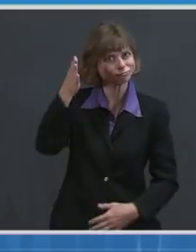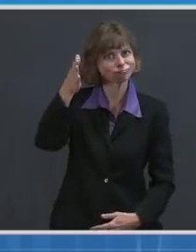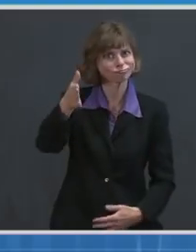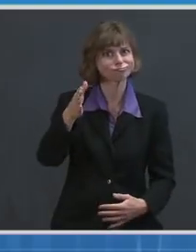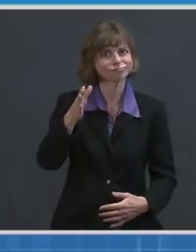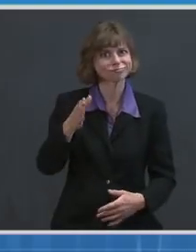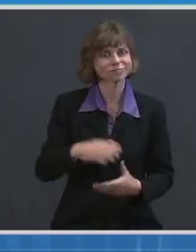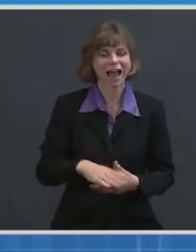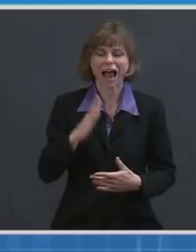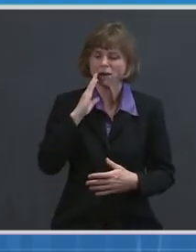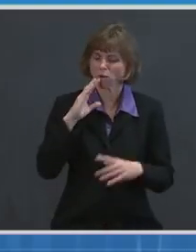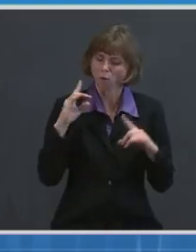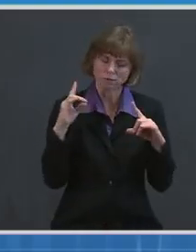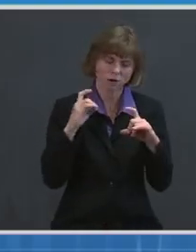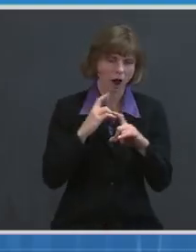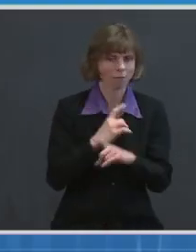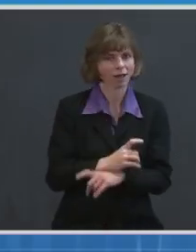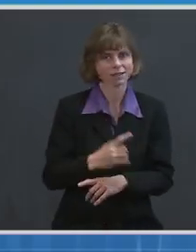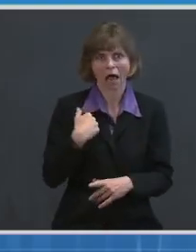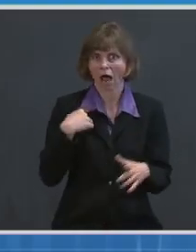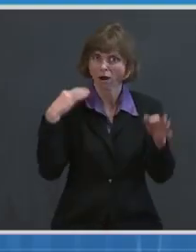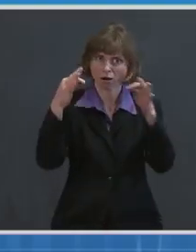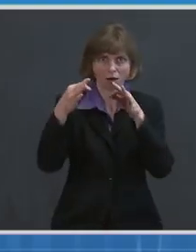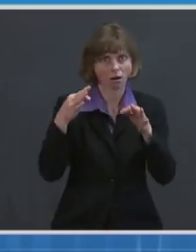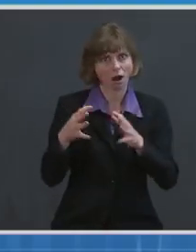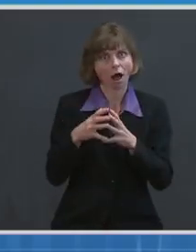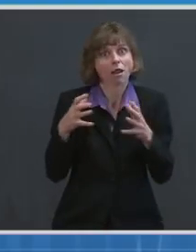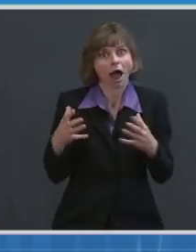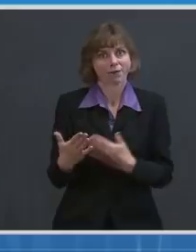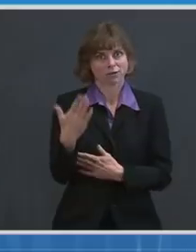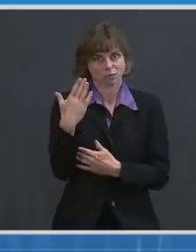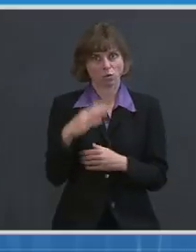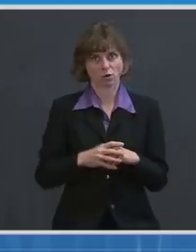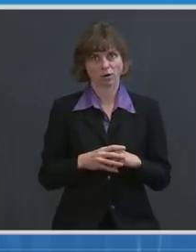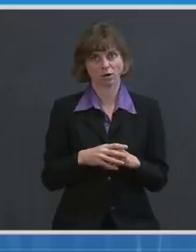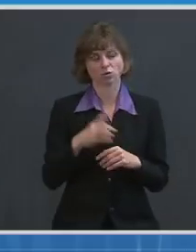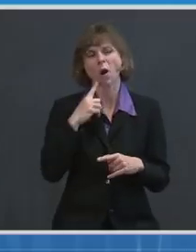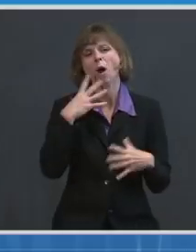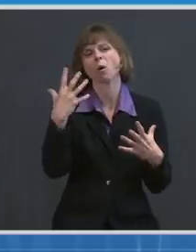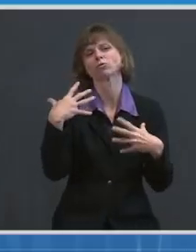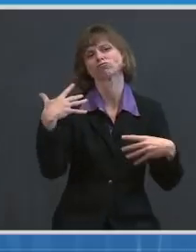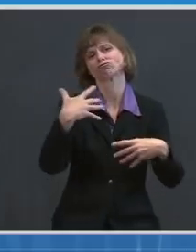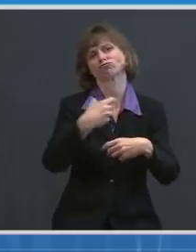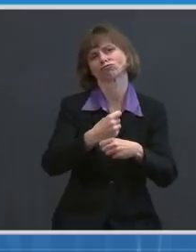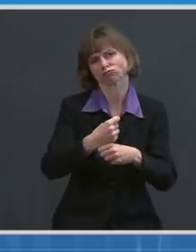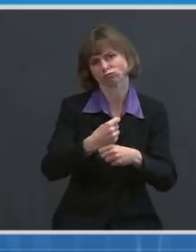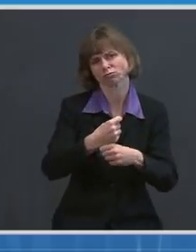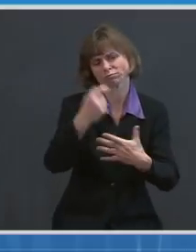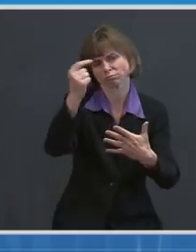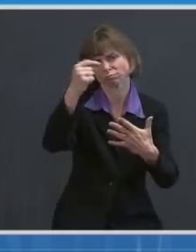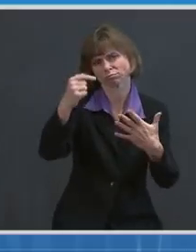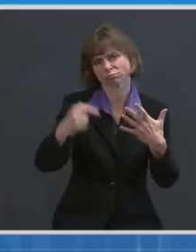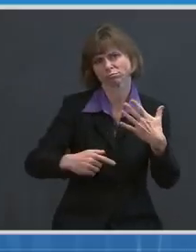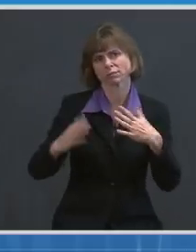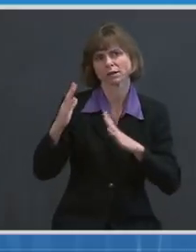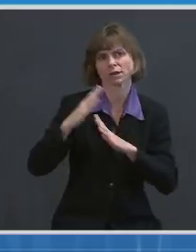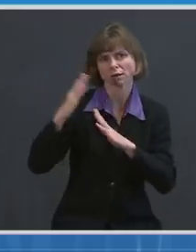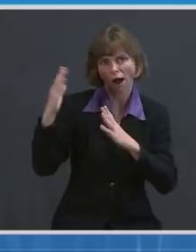is complex, and I've covered a lot of ground this morning. So I want to recap the main points of our initial guidance released